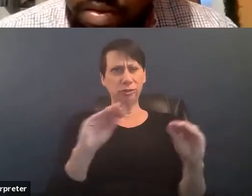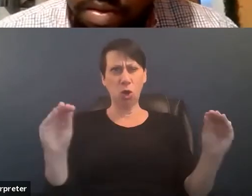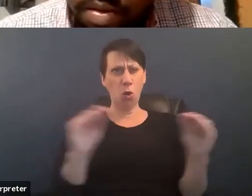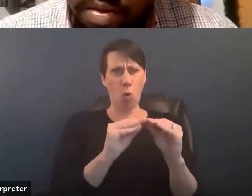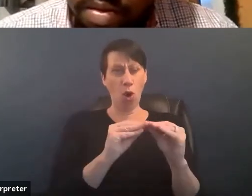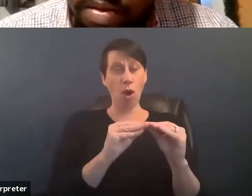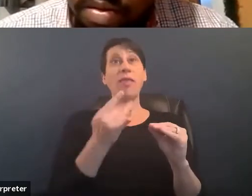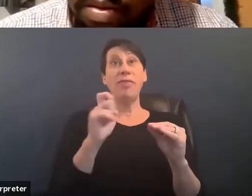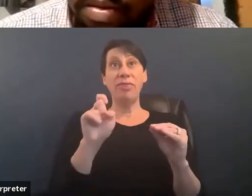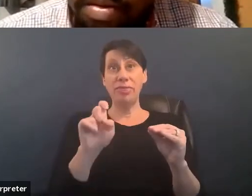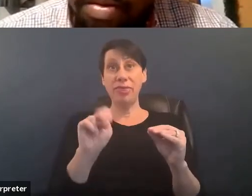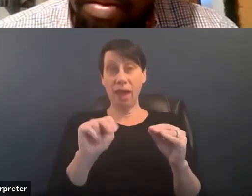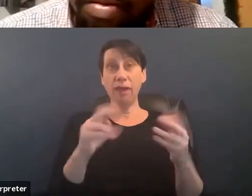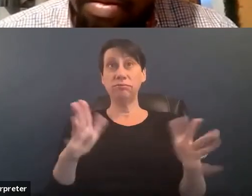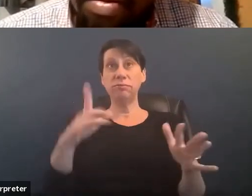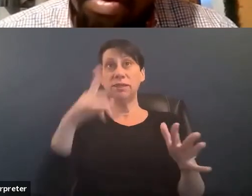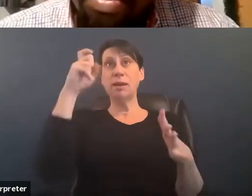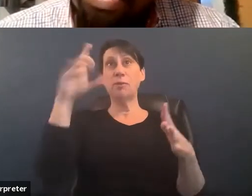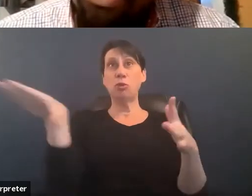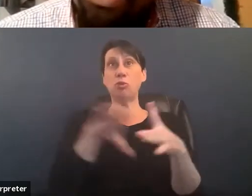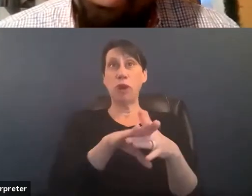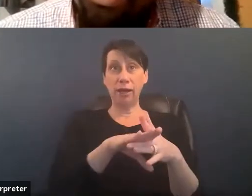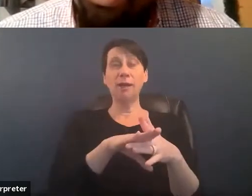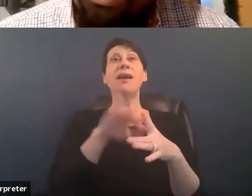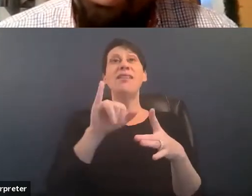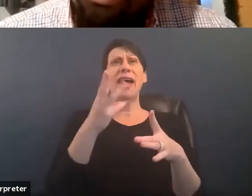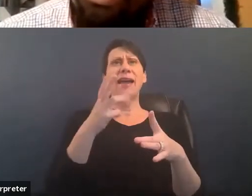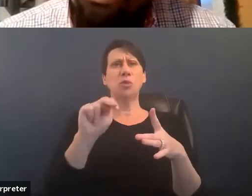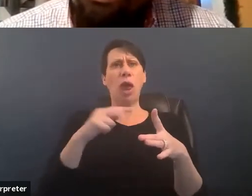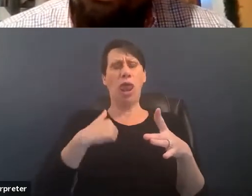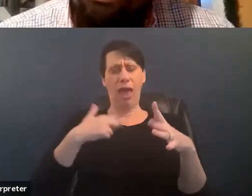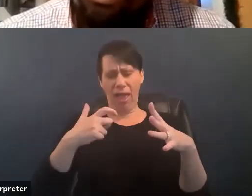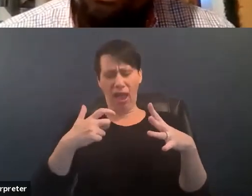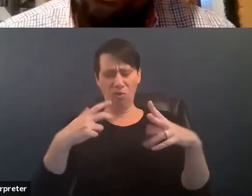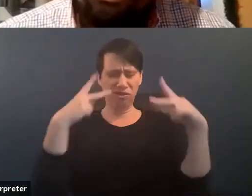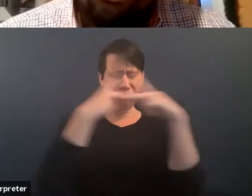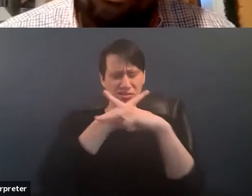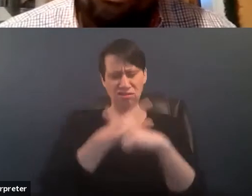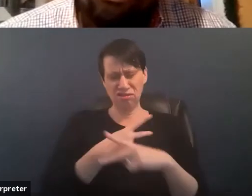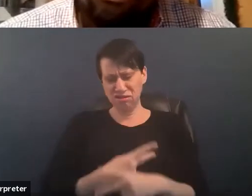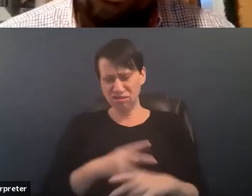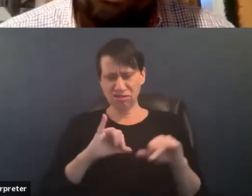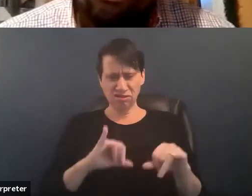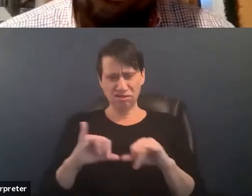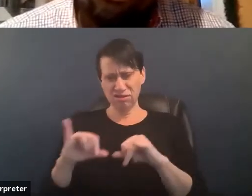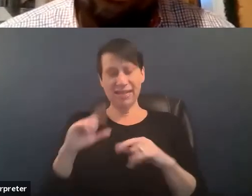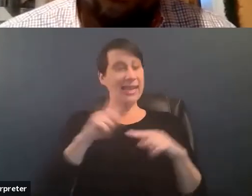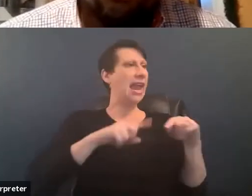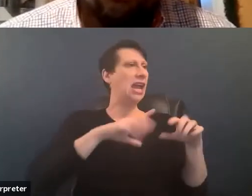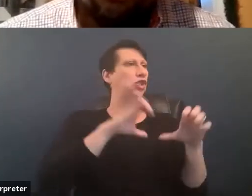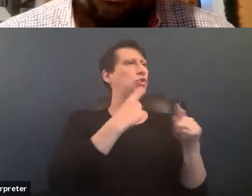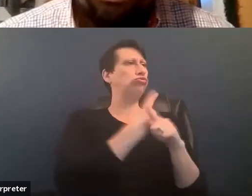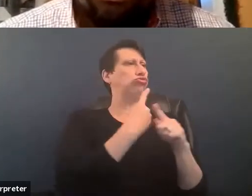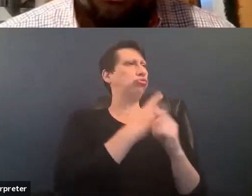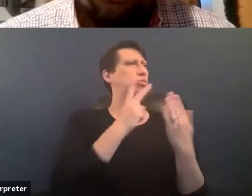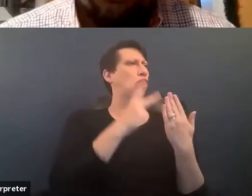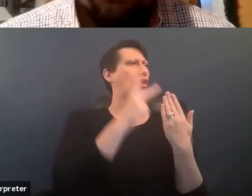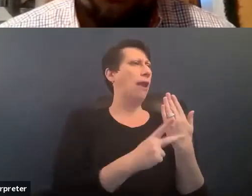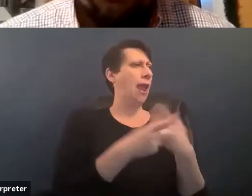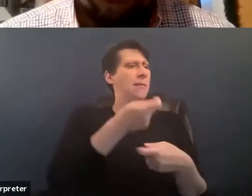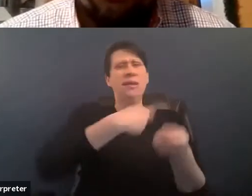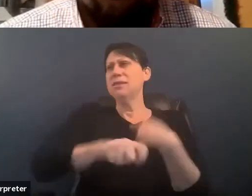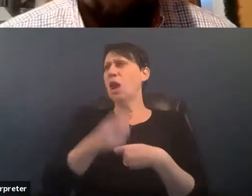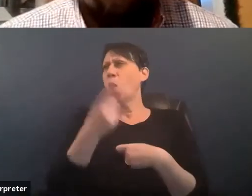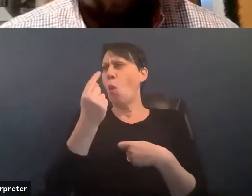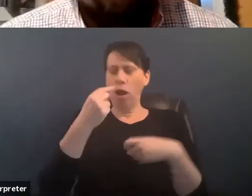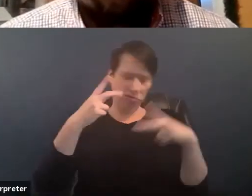break. And that was my time to really go hard on like, oh my God, we can't do our normal programming. Like, what are we gonna do?